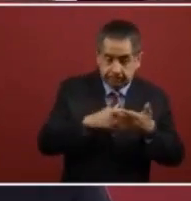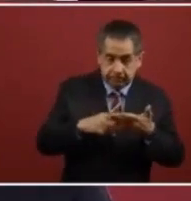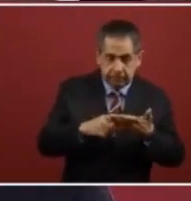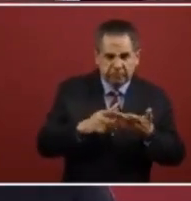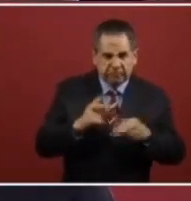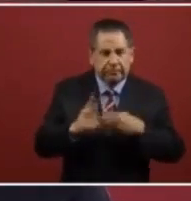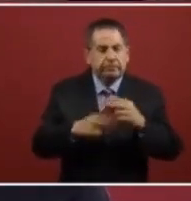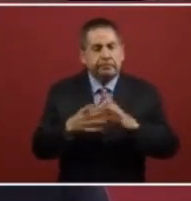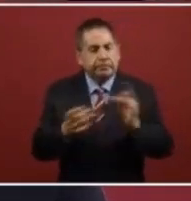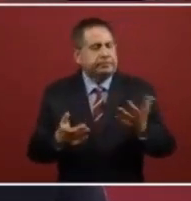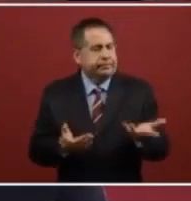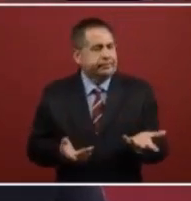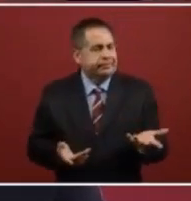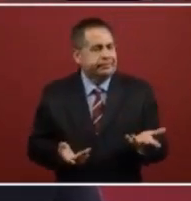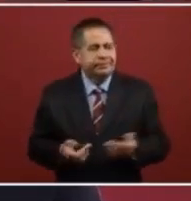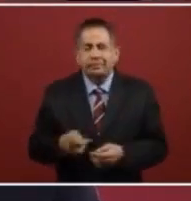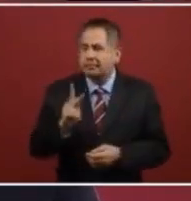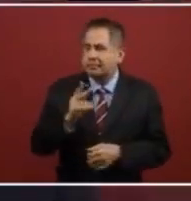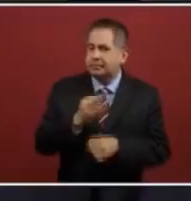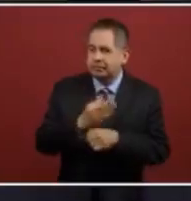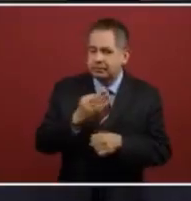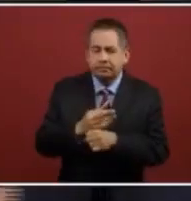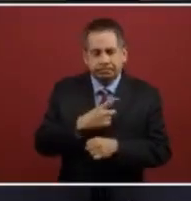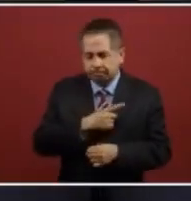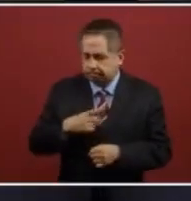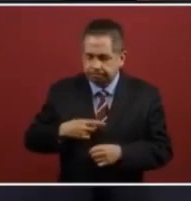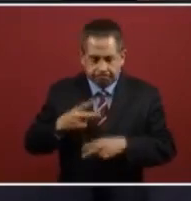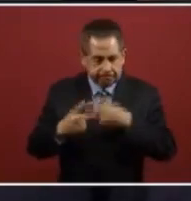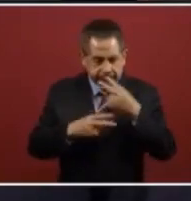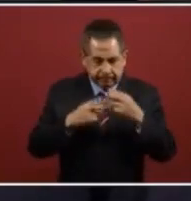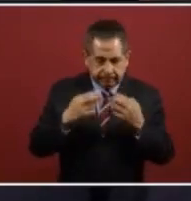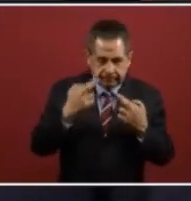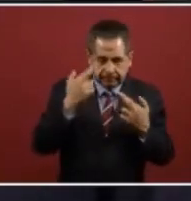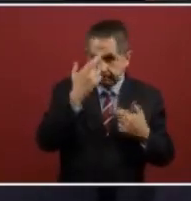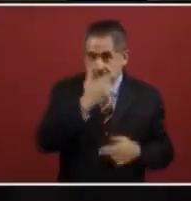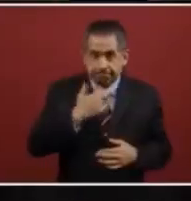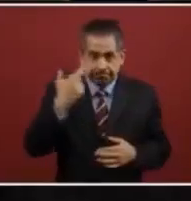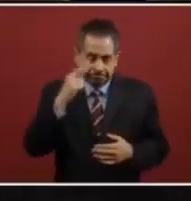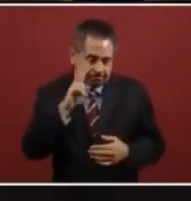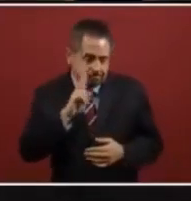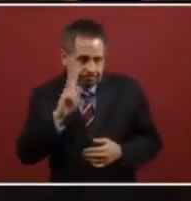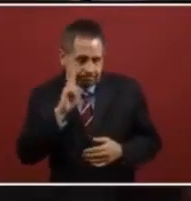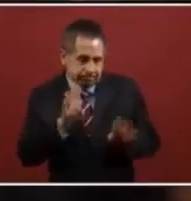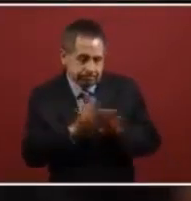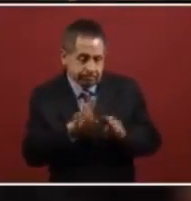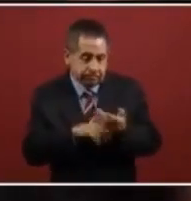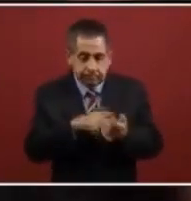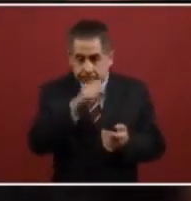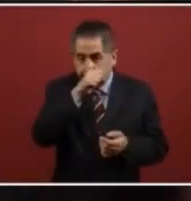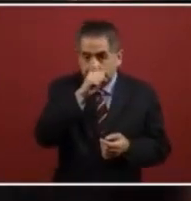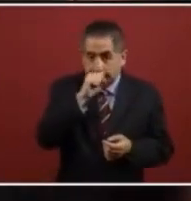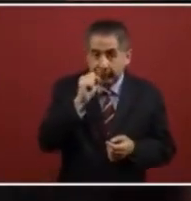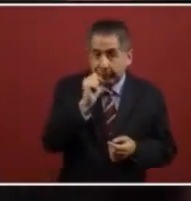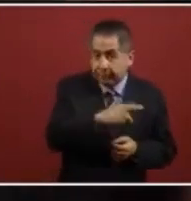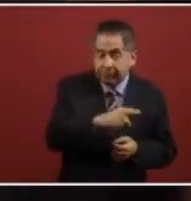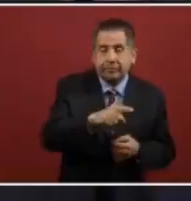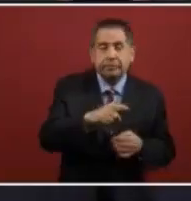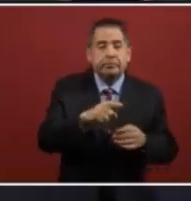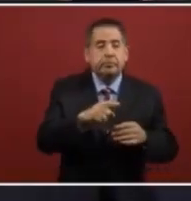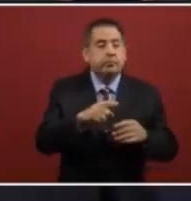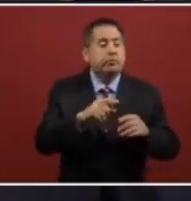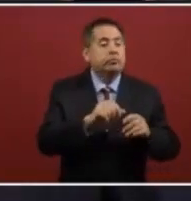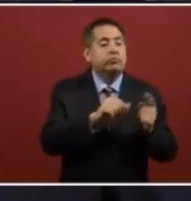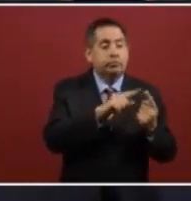required? Entonces, todo esto se tiene que revisar. So we have to los mismos gastos check en los into otros